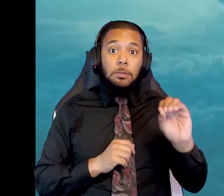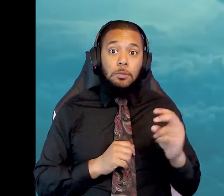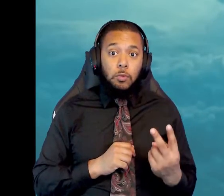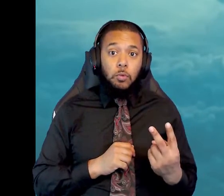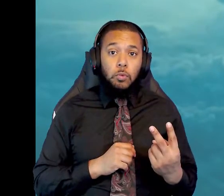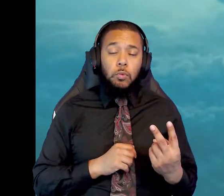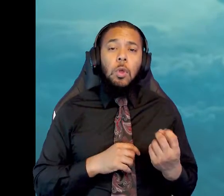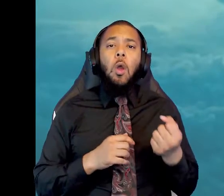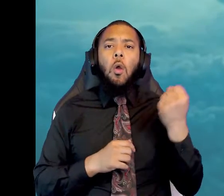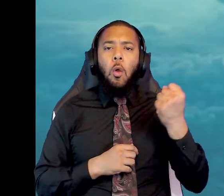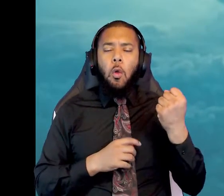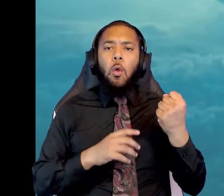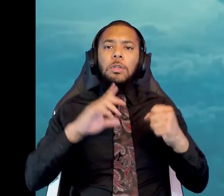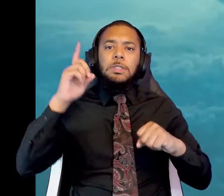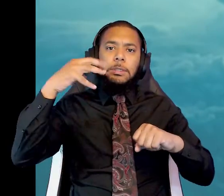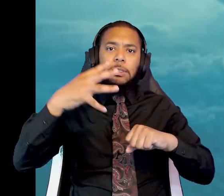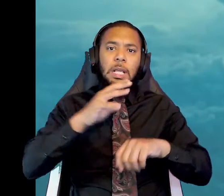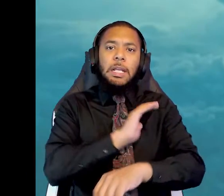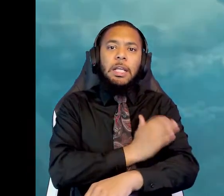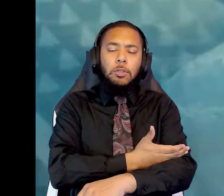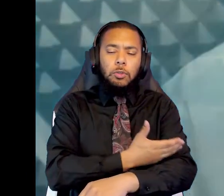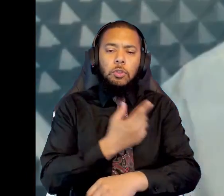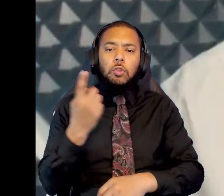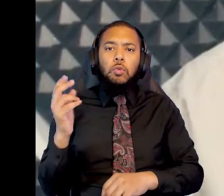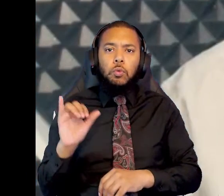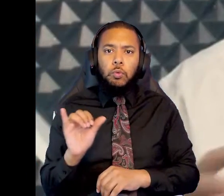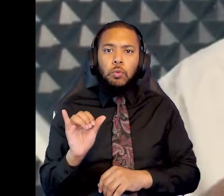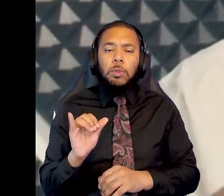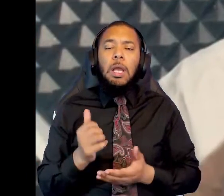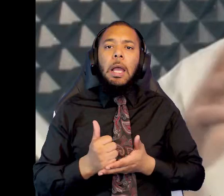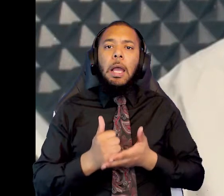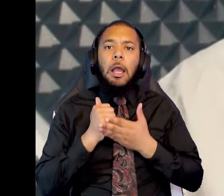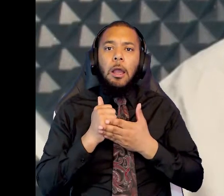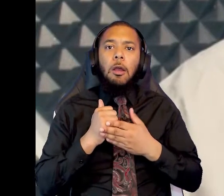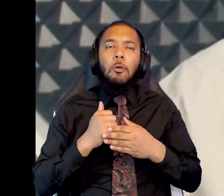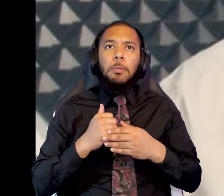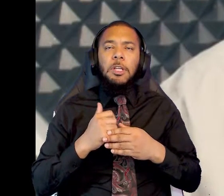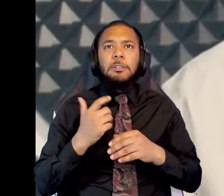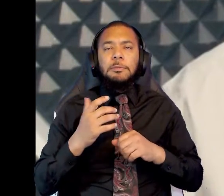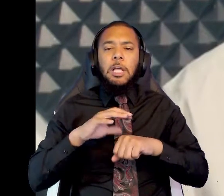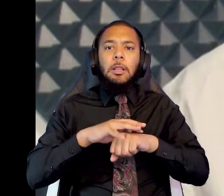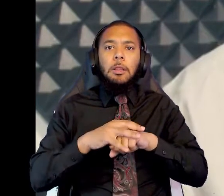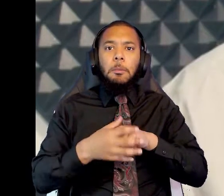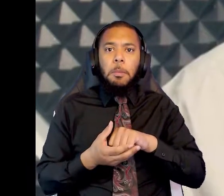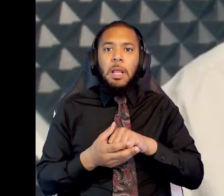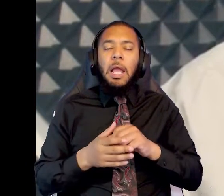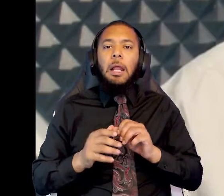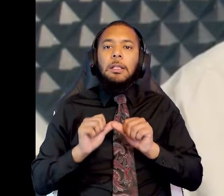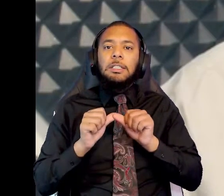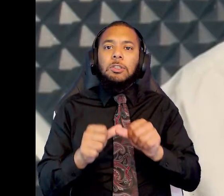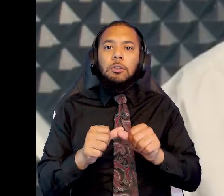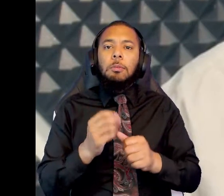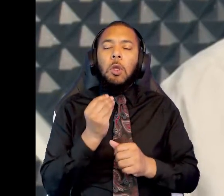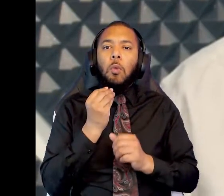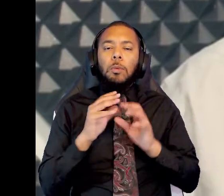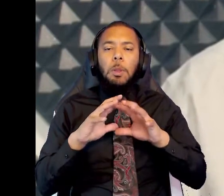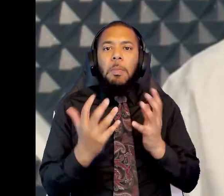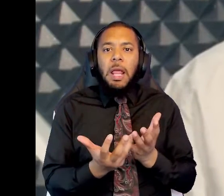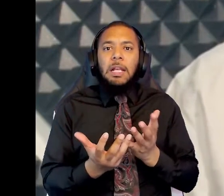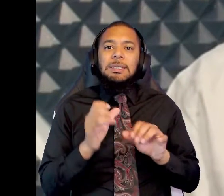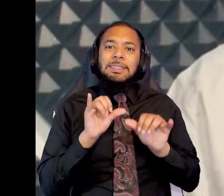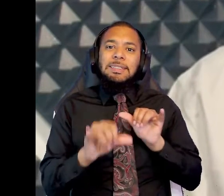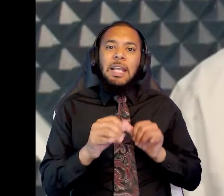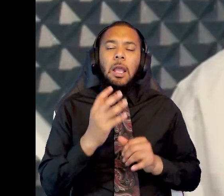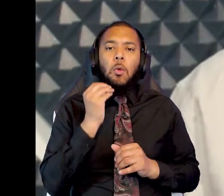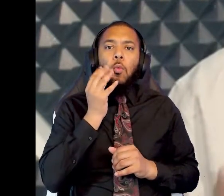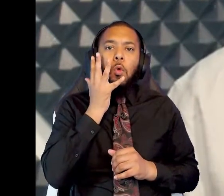the sun's energy in our atmosphere, helping to warm the planet and keep it nice and warm enough for life to exist. Without